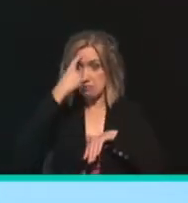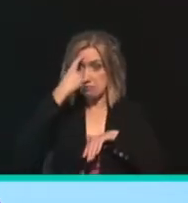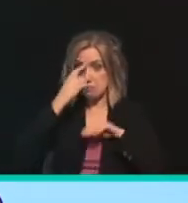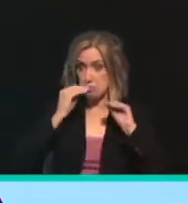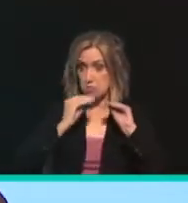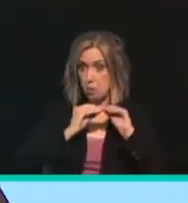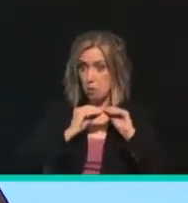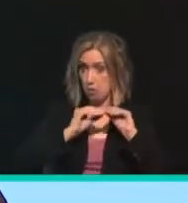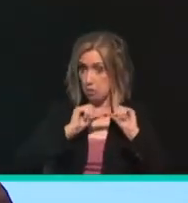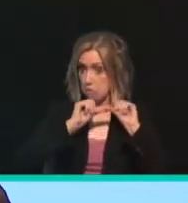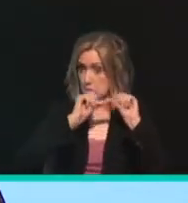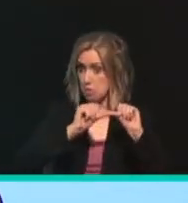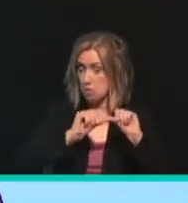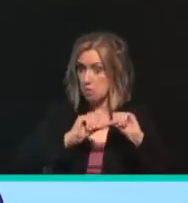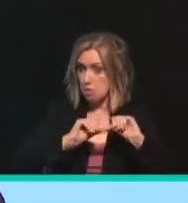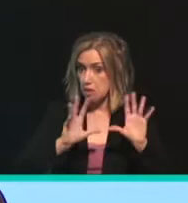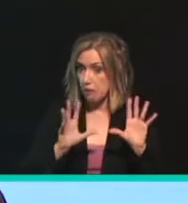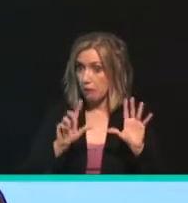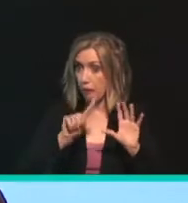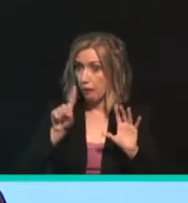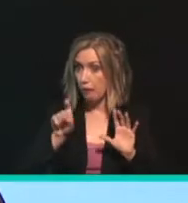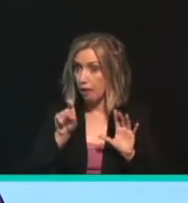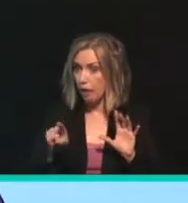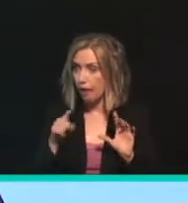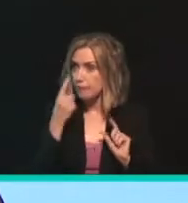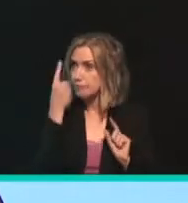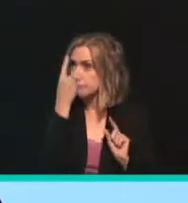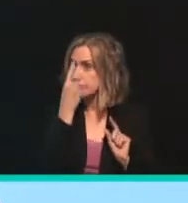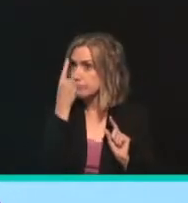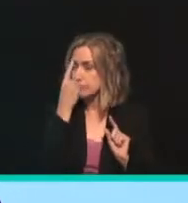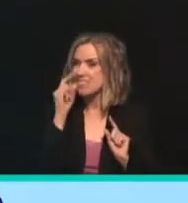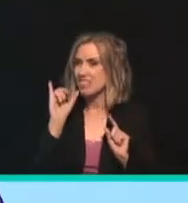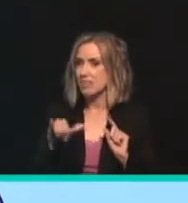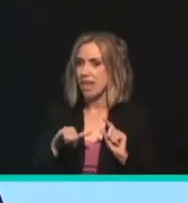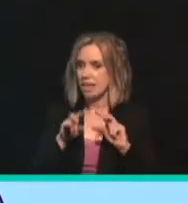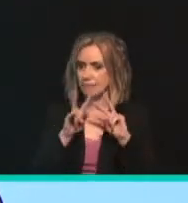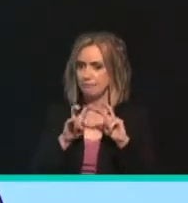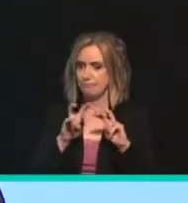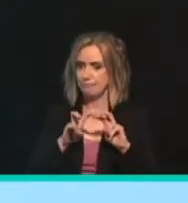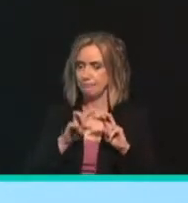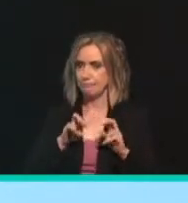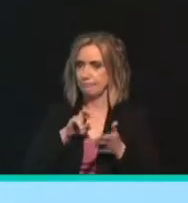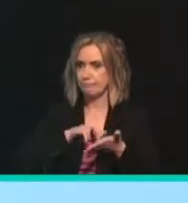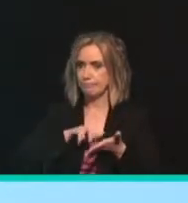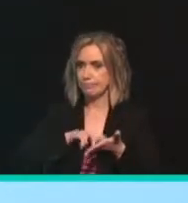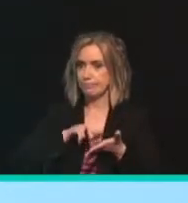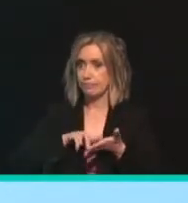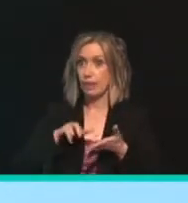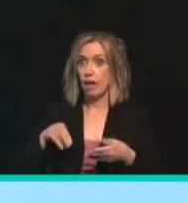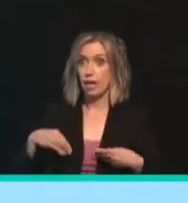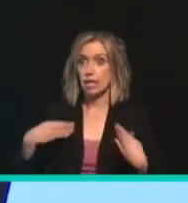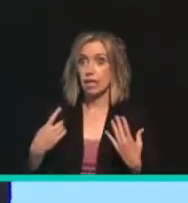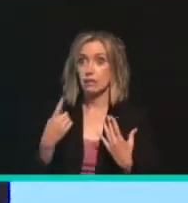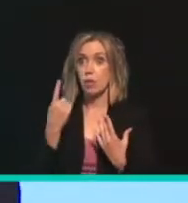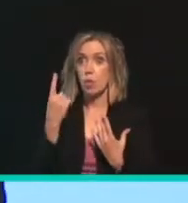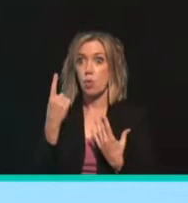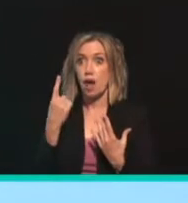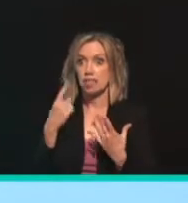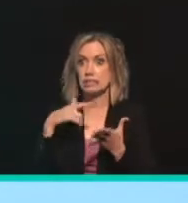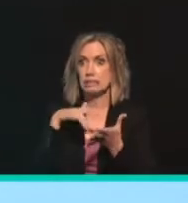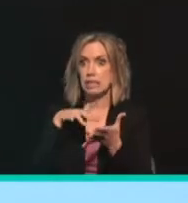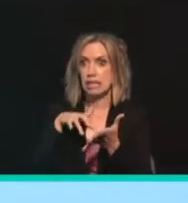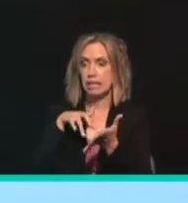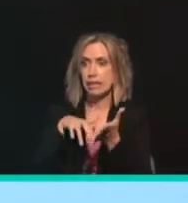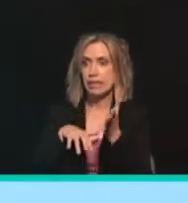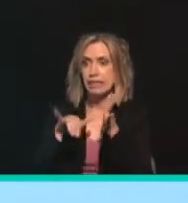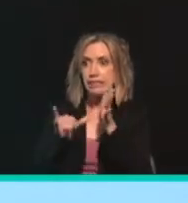comprehensive lifestyle intervention prevent cognitive impairment? And I'll give you one of the early classic studies in the